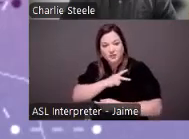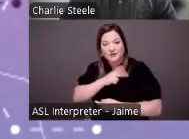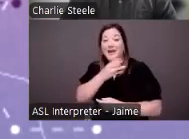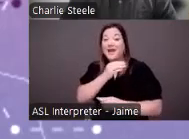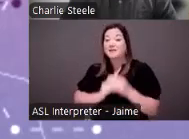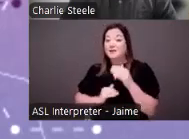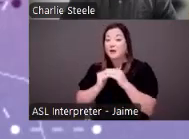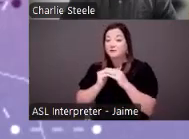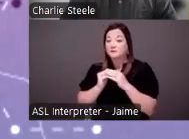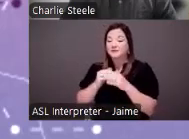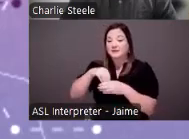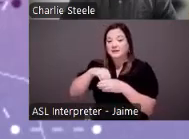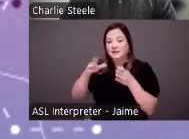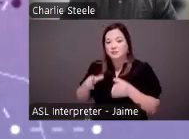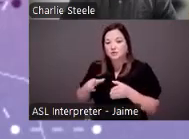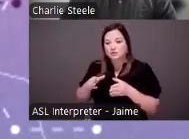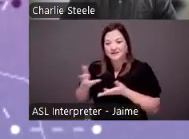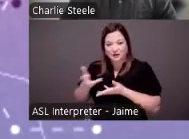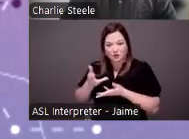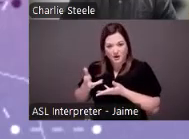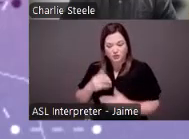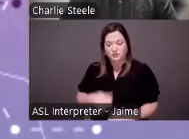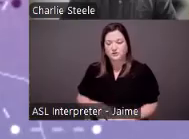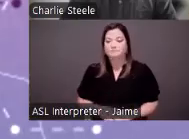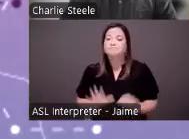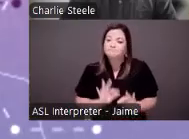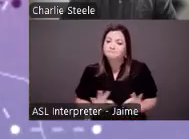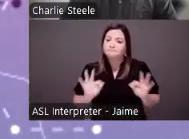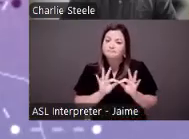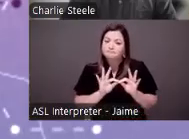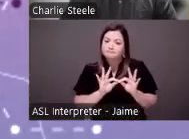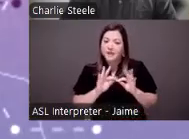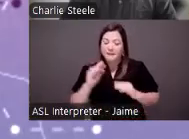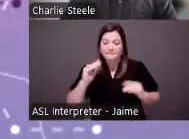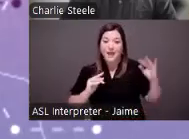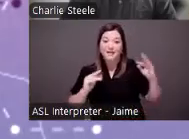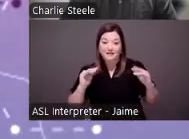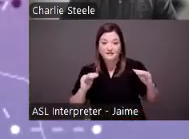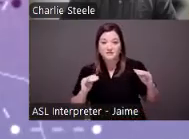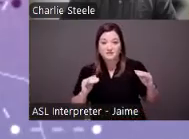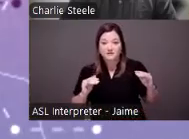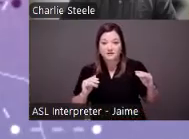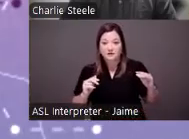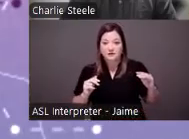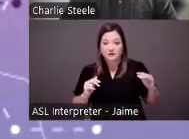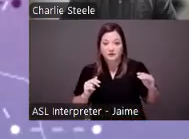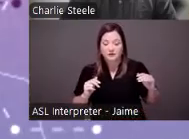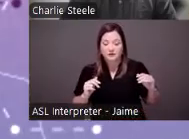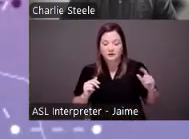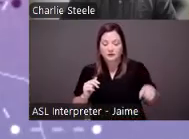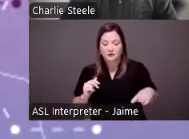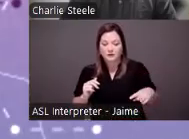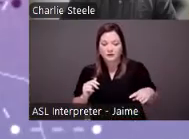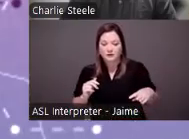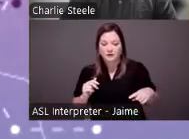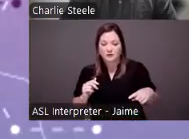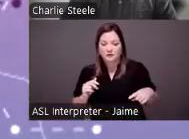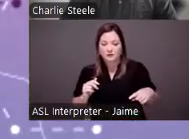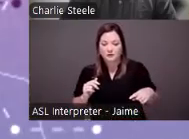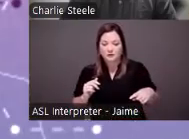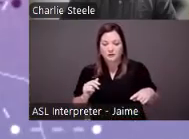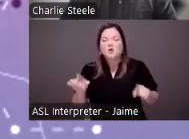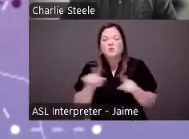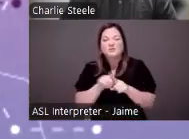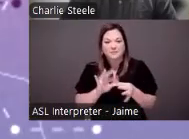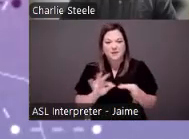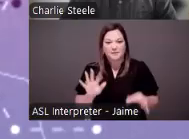interactions. Very true. I also think it's important to strike a balance. So this is the same